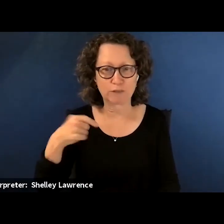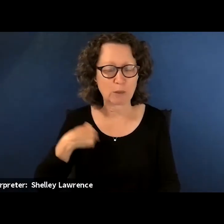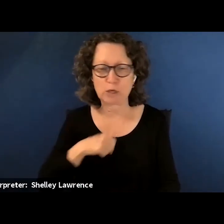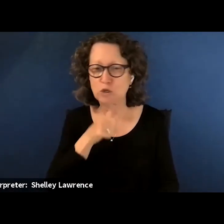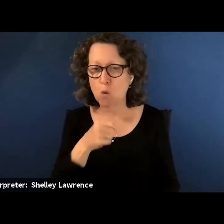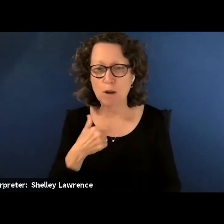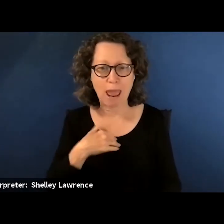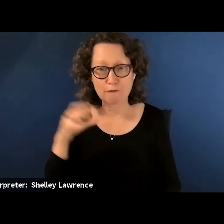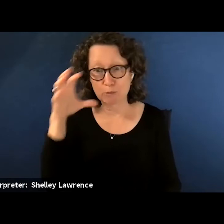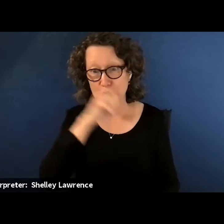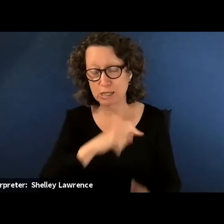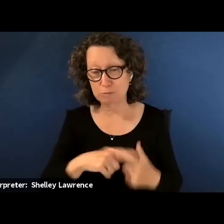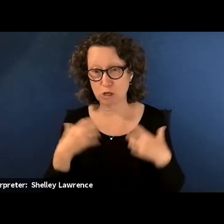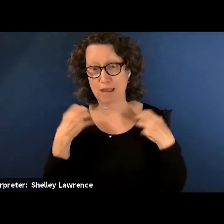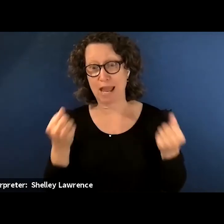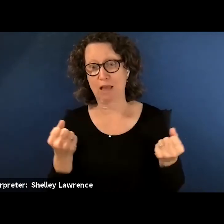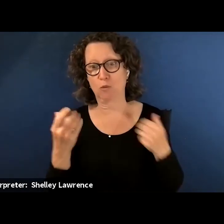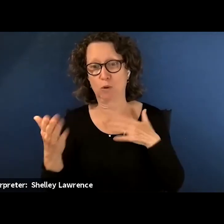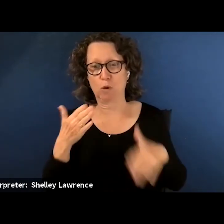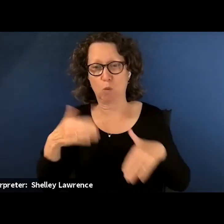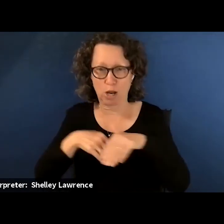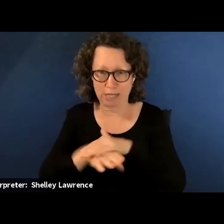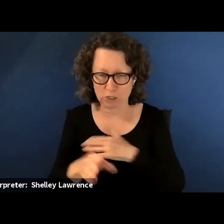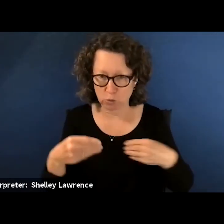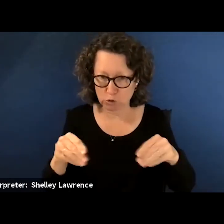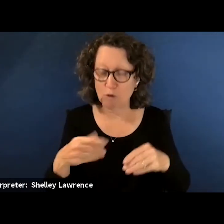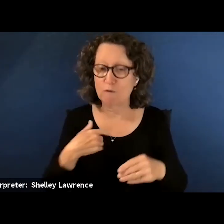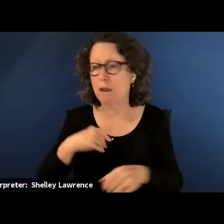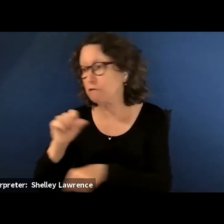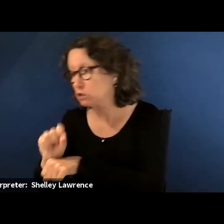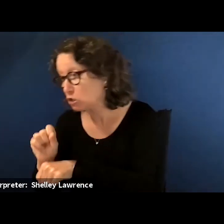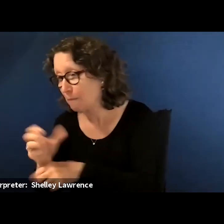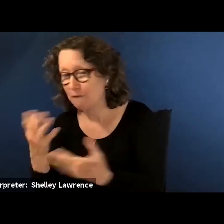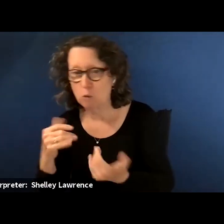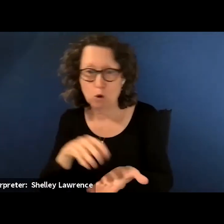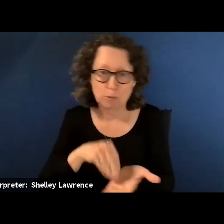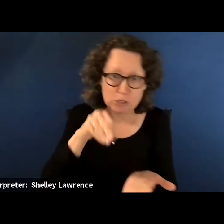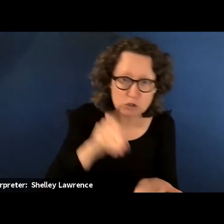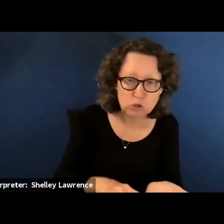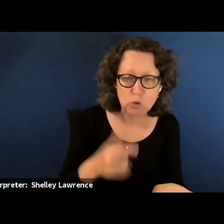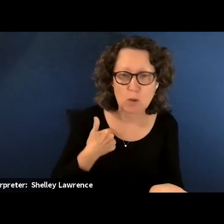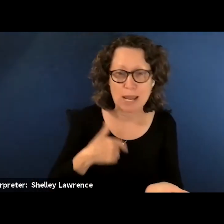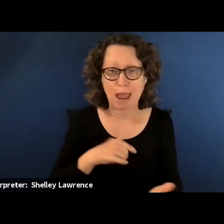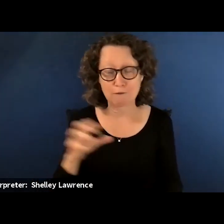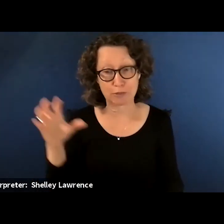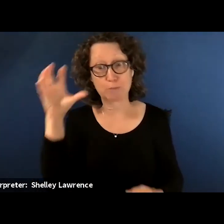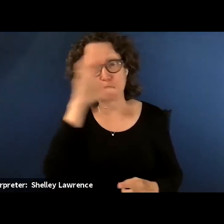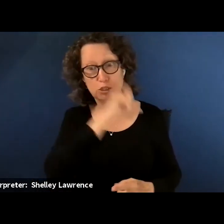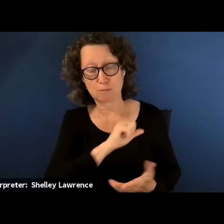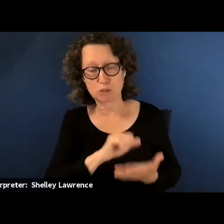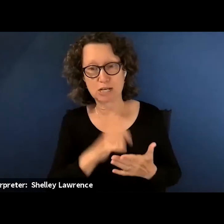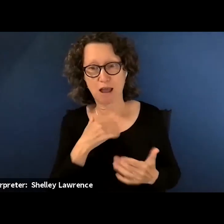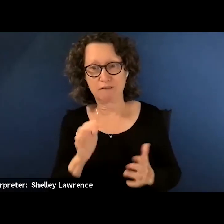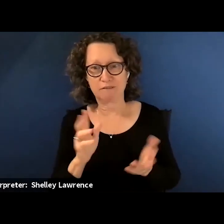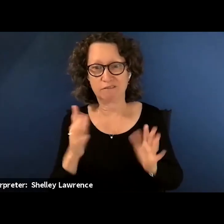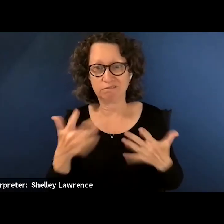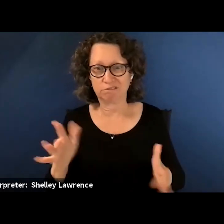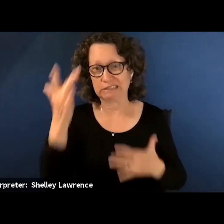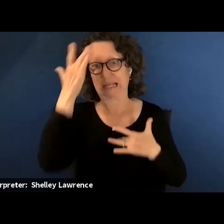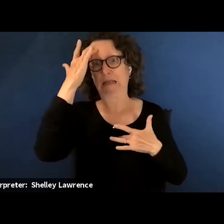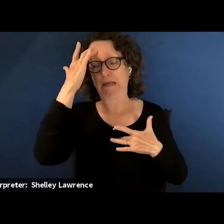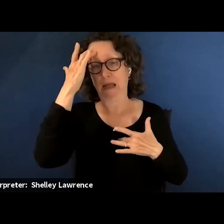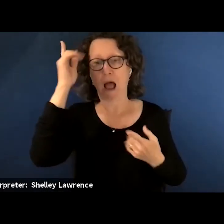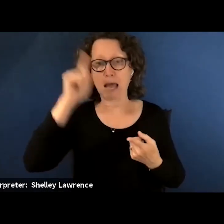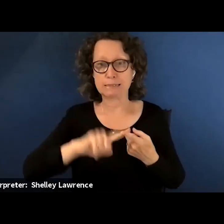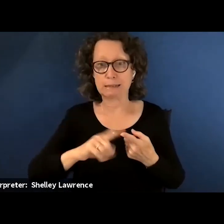of health when we walk into a store. If we have a job, if we want to be a student, we have the presumption of being diseased until